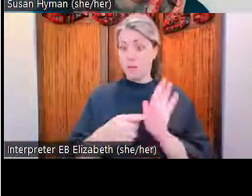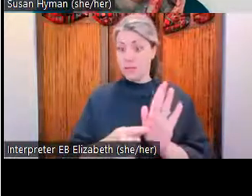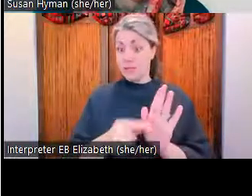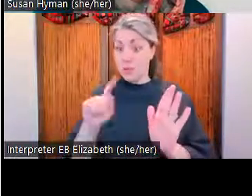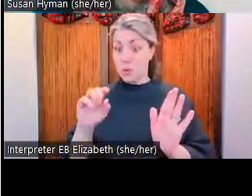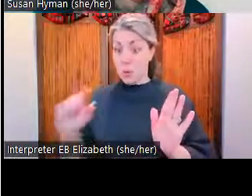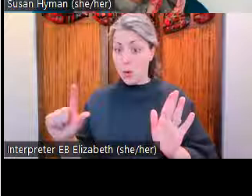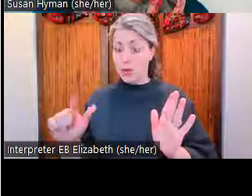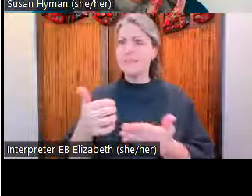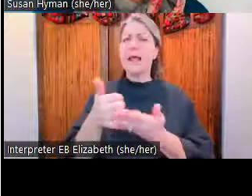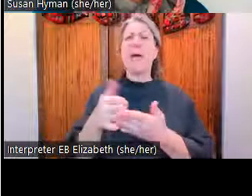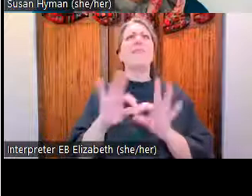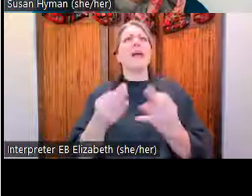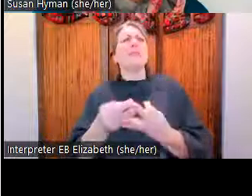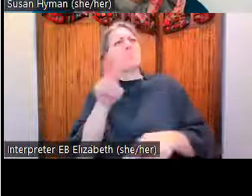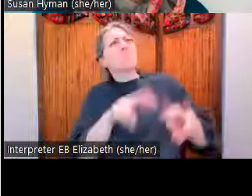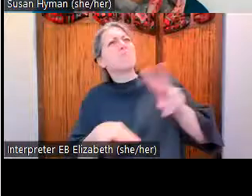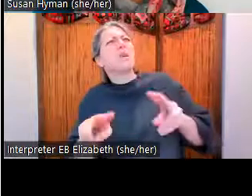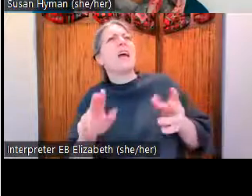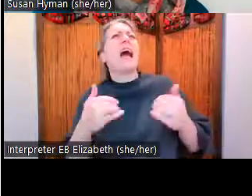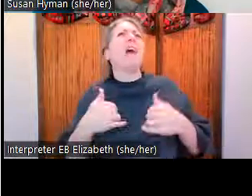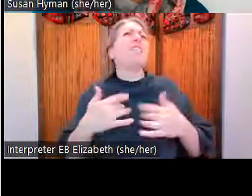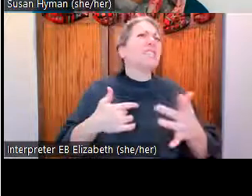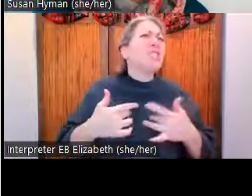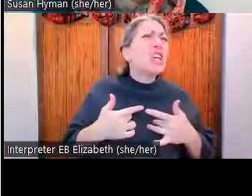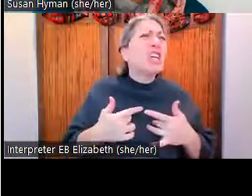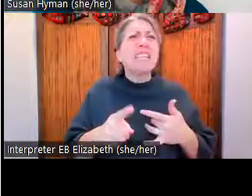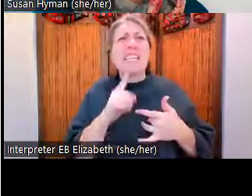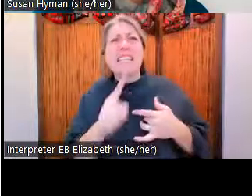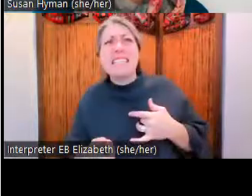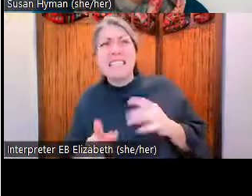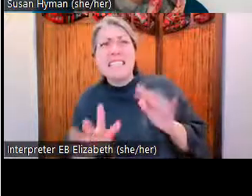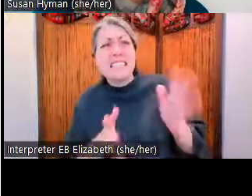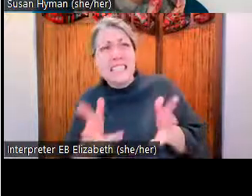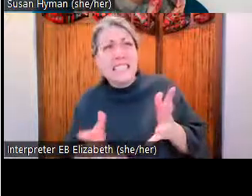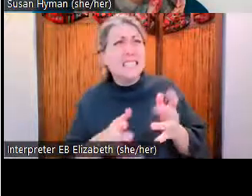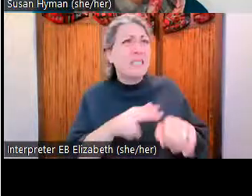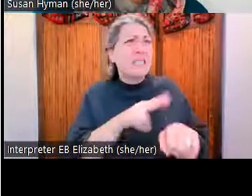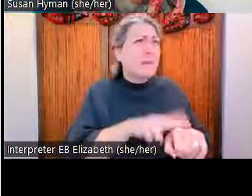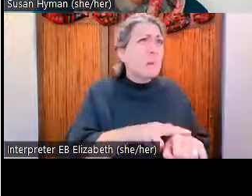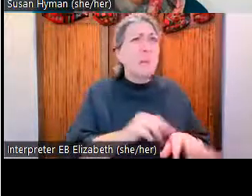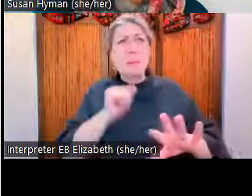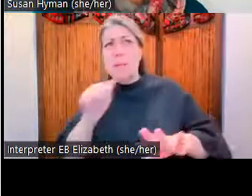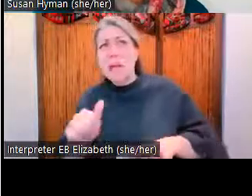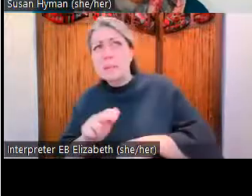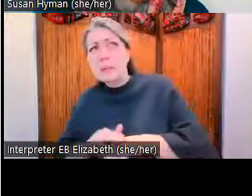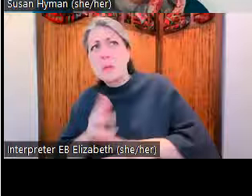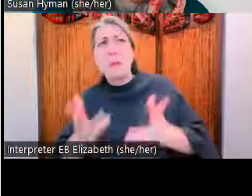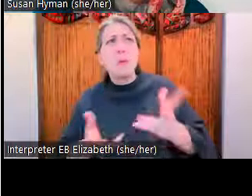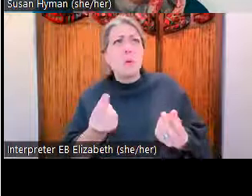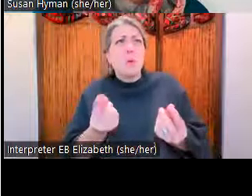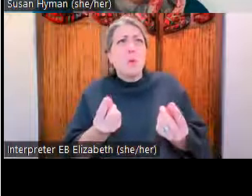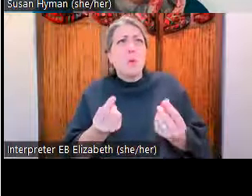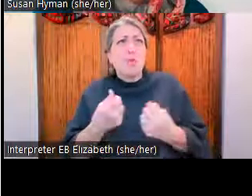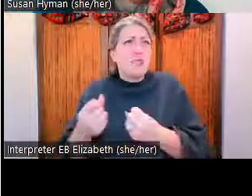when concerns arise, whether or not it may be atypical, and gives you some strategies what to do. So